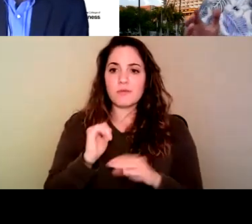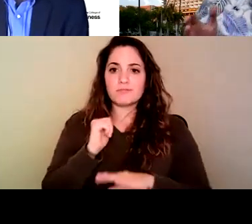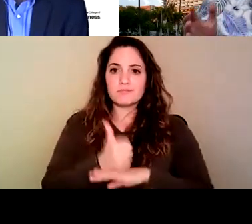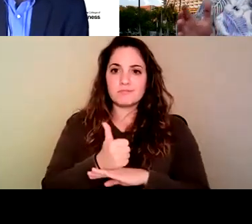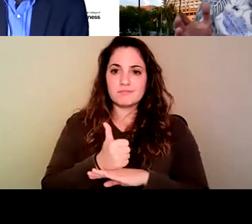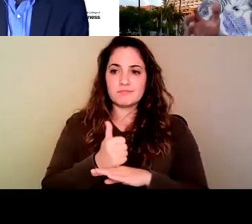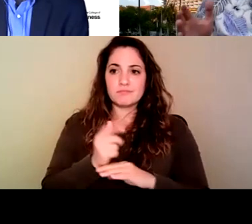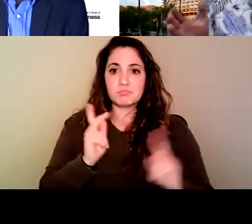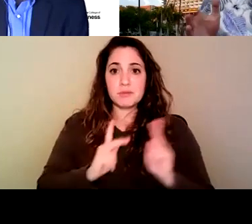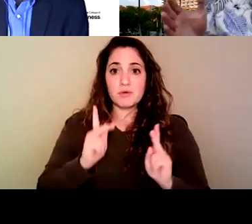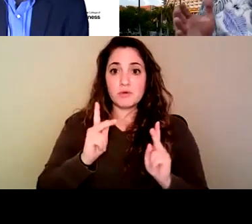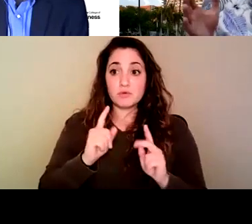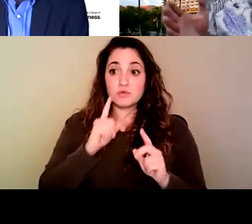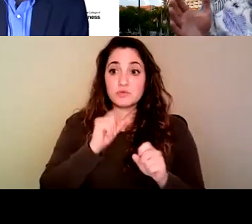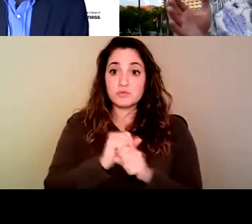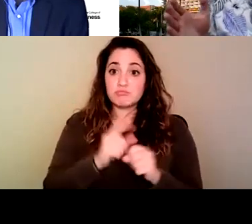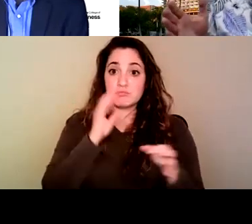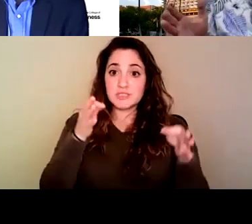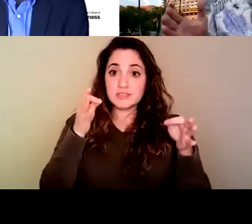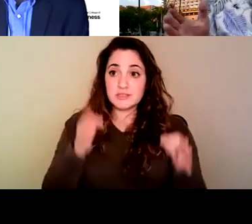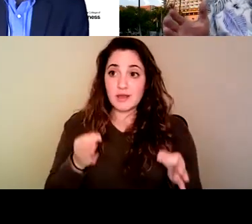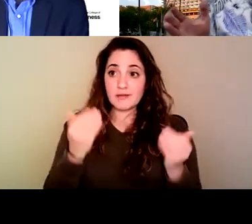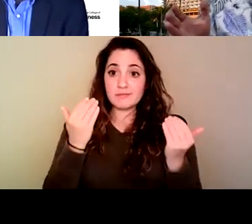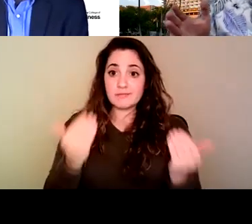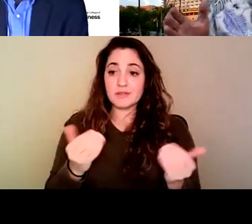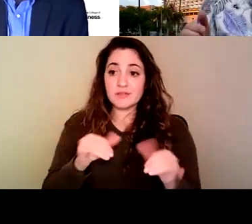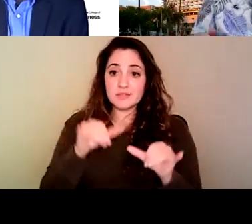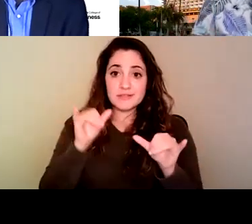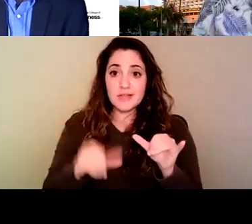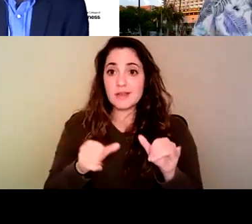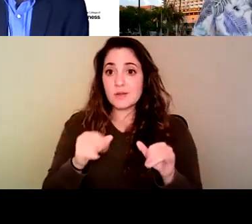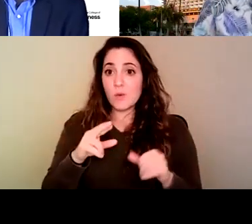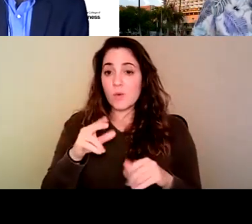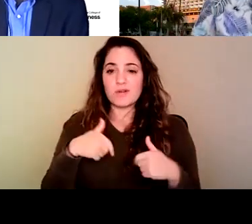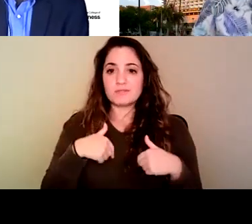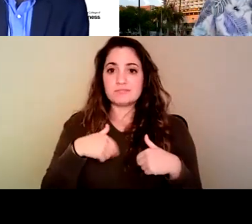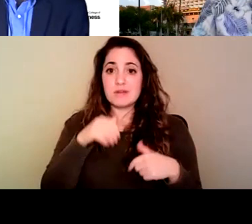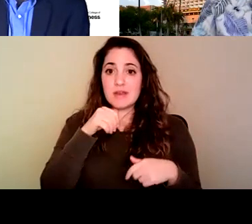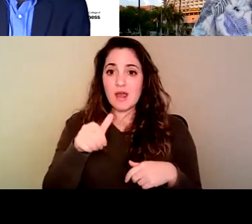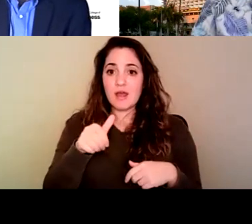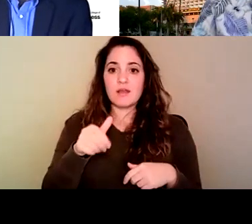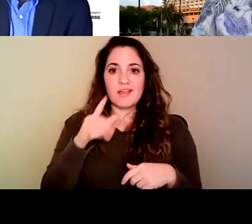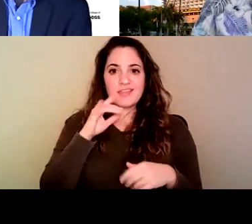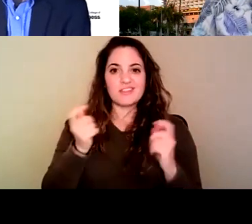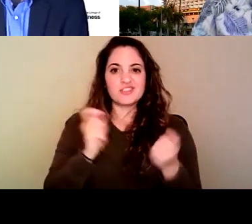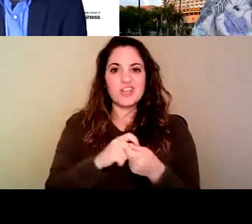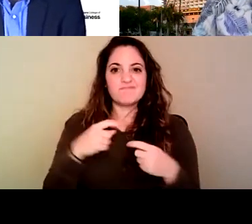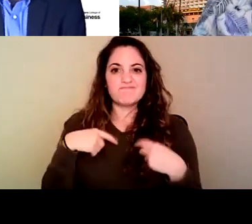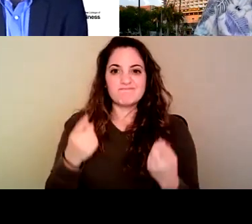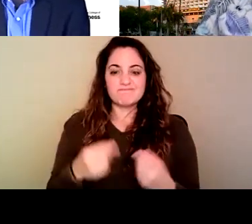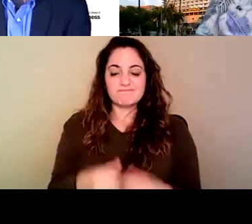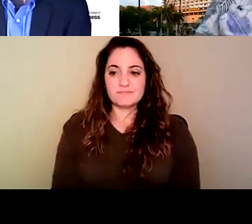decision makers, you know, choices, those things have changed a bit.